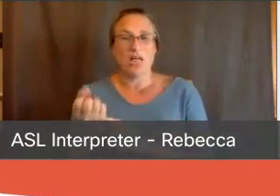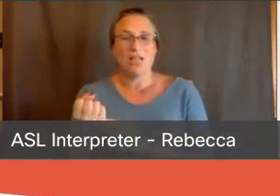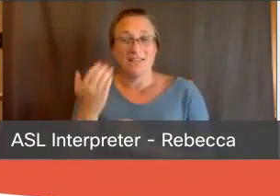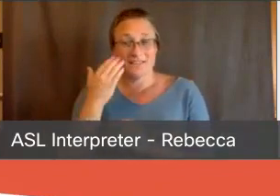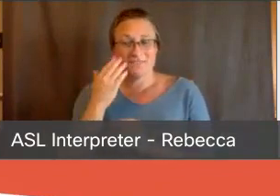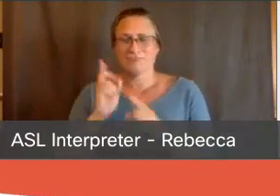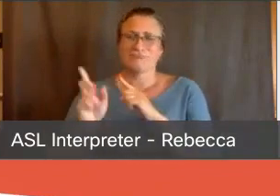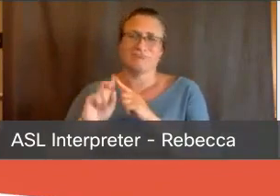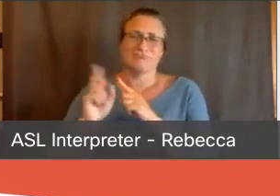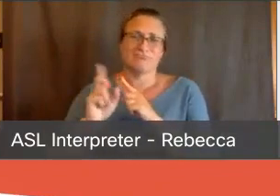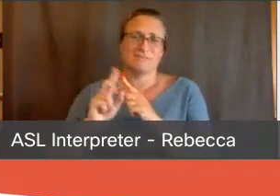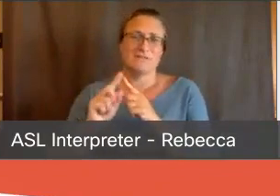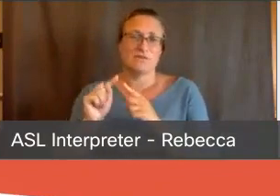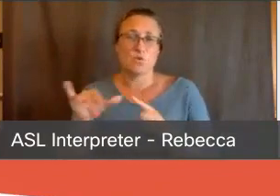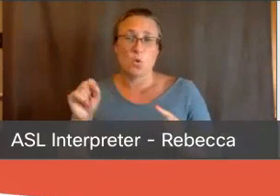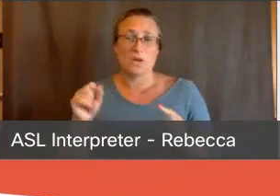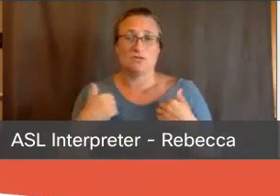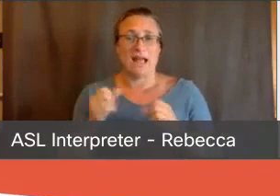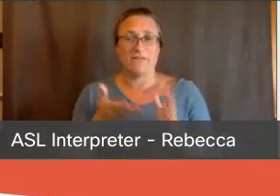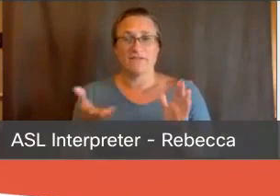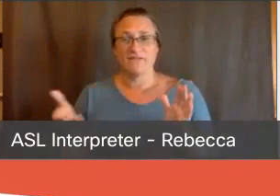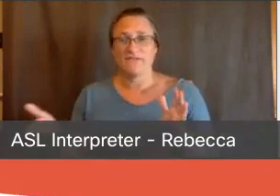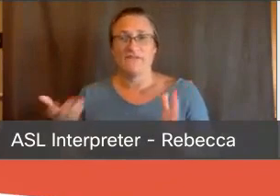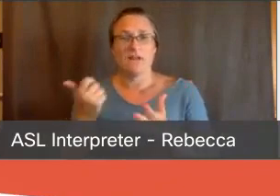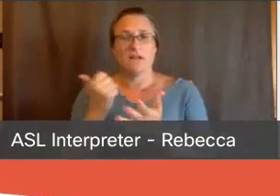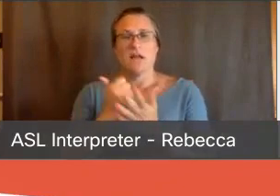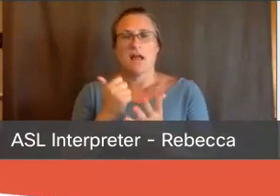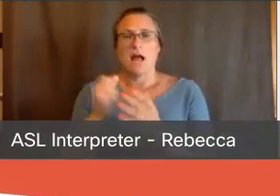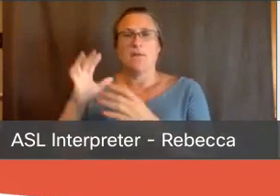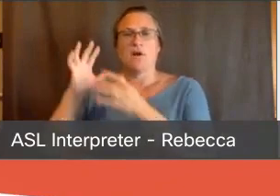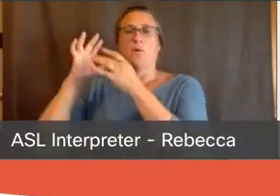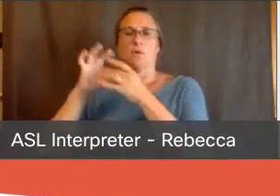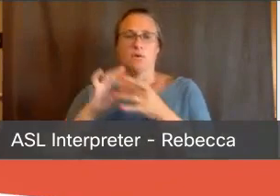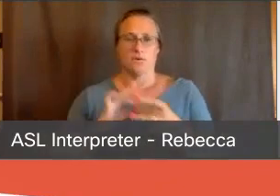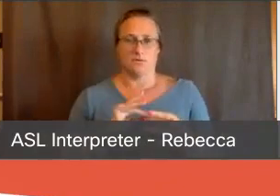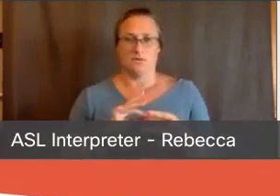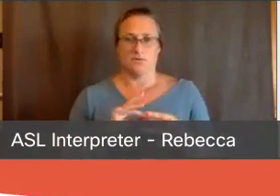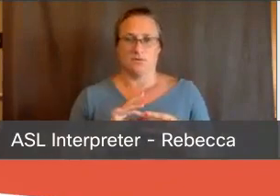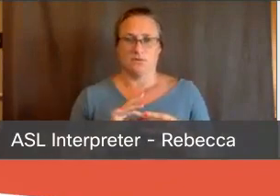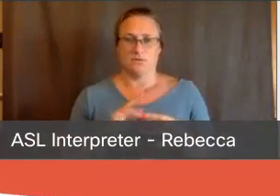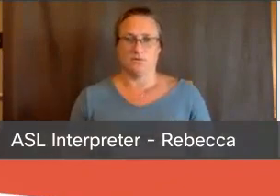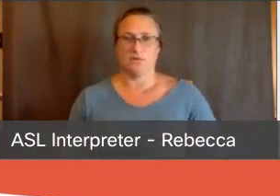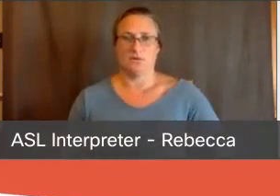of tactile toys that you can have that can help bring someone back to their physical experience.